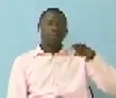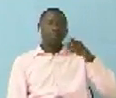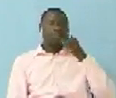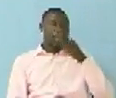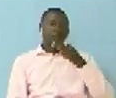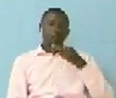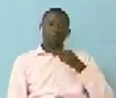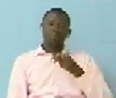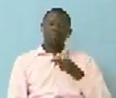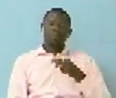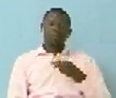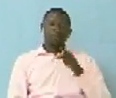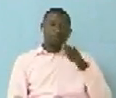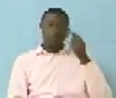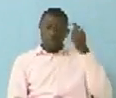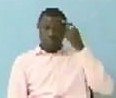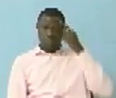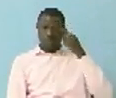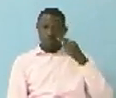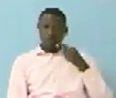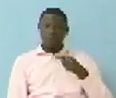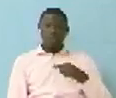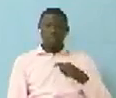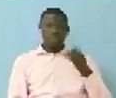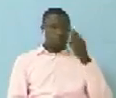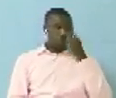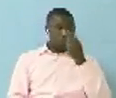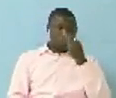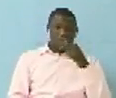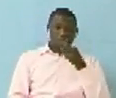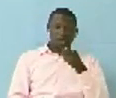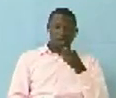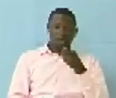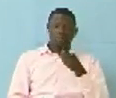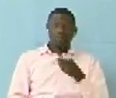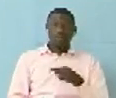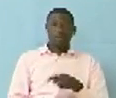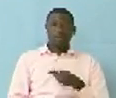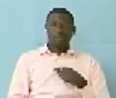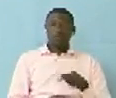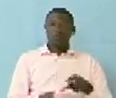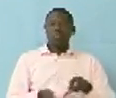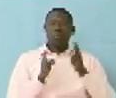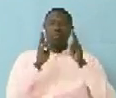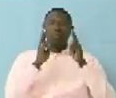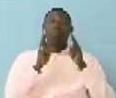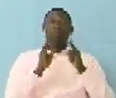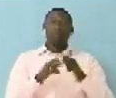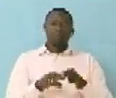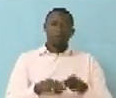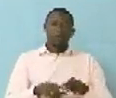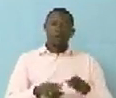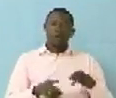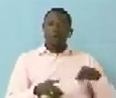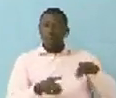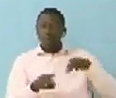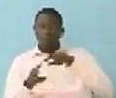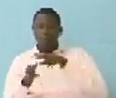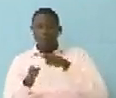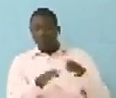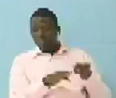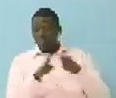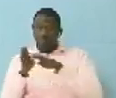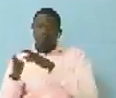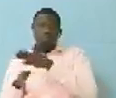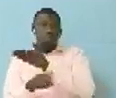do you think we are joking here? And he got up. And Martin Wulita. He moved to where